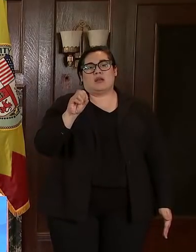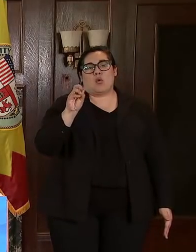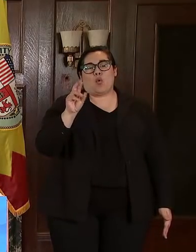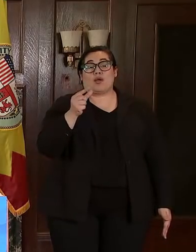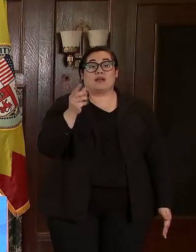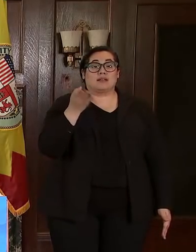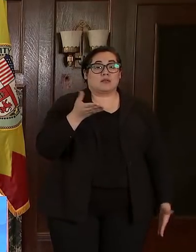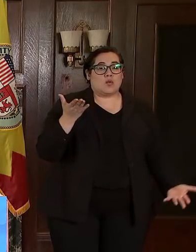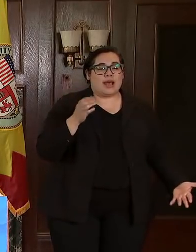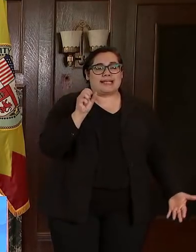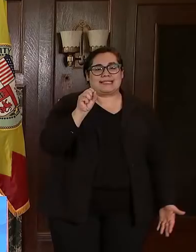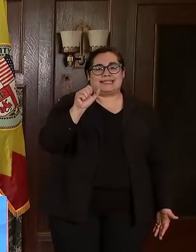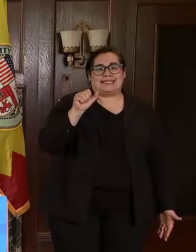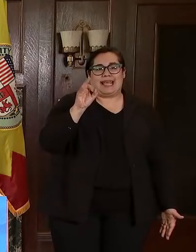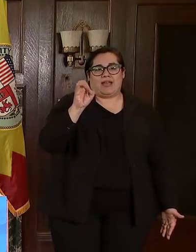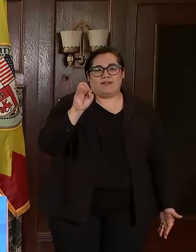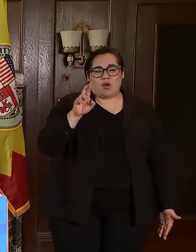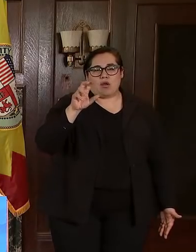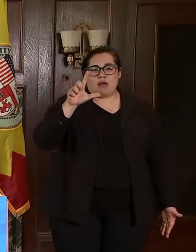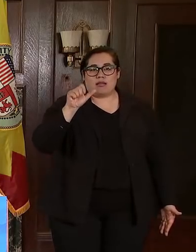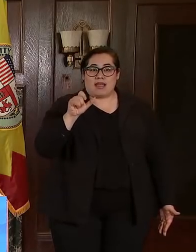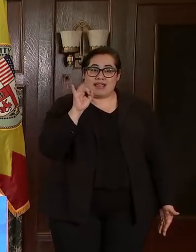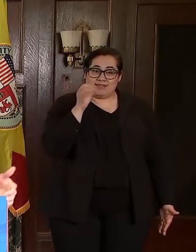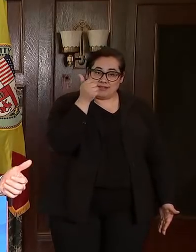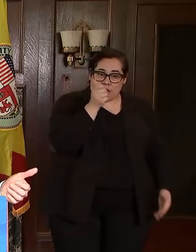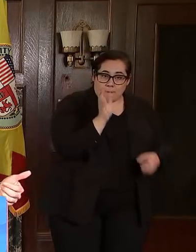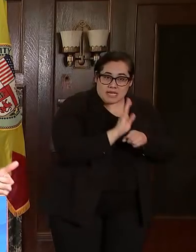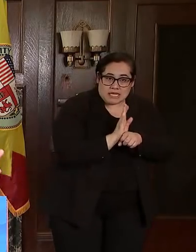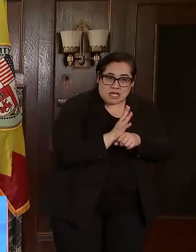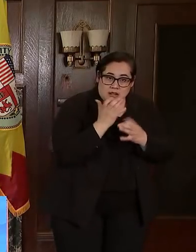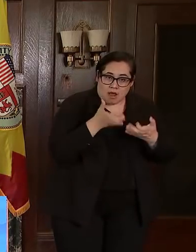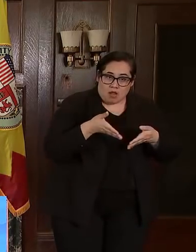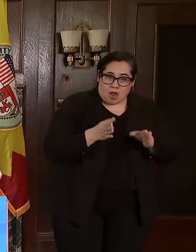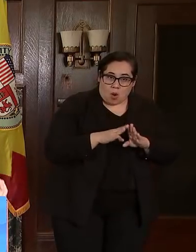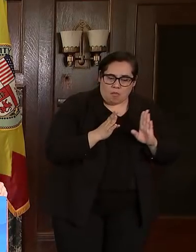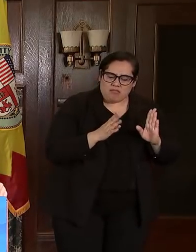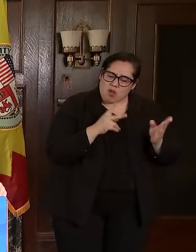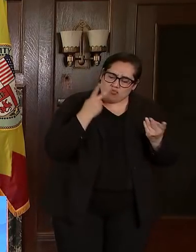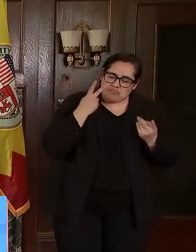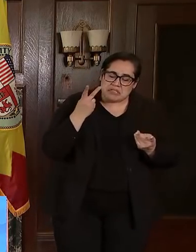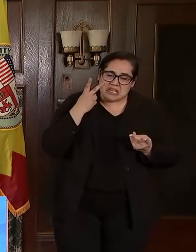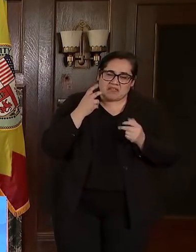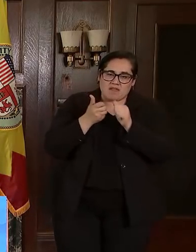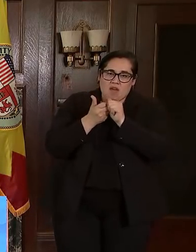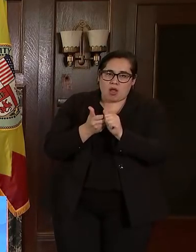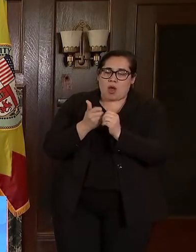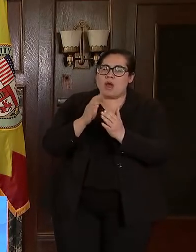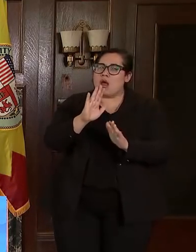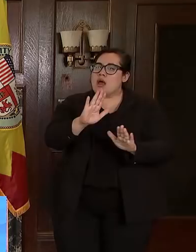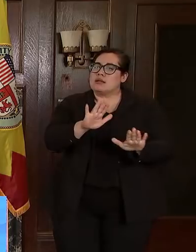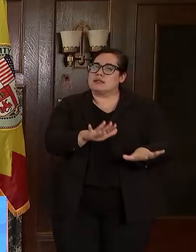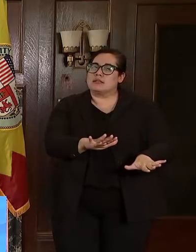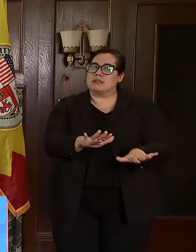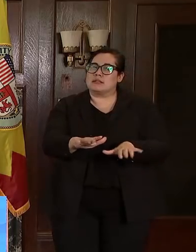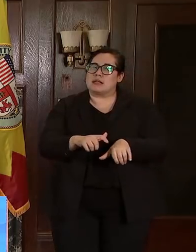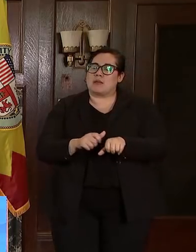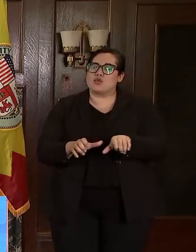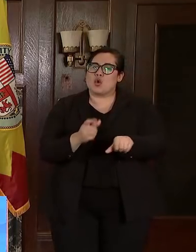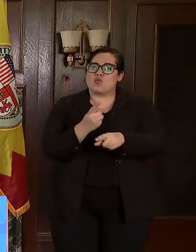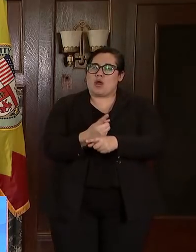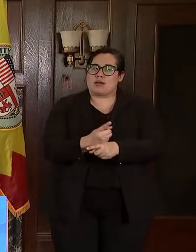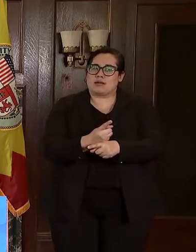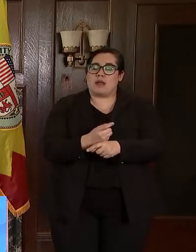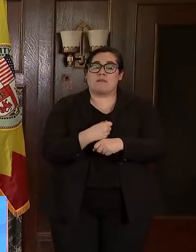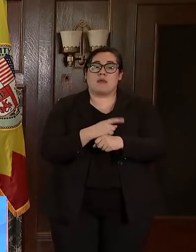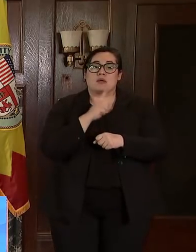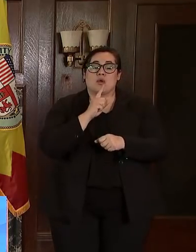coronavirus.lacity.org/saferla. If you're a business that now is permitted to open, check it out, see if you can adhere to it. Take your time if you need to, do it right. And